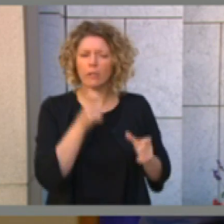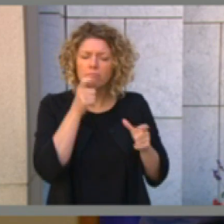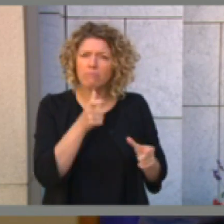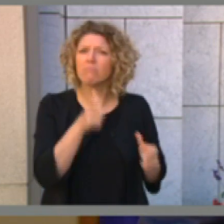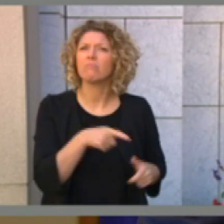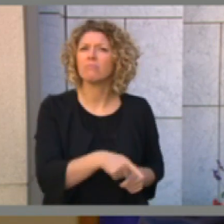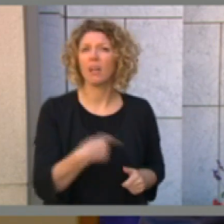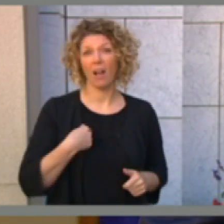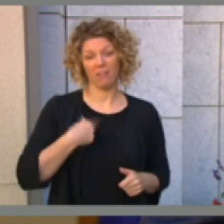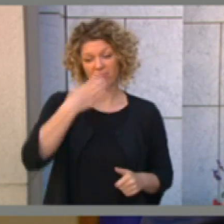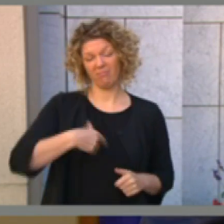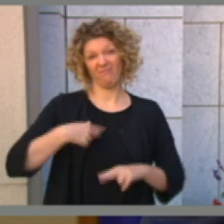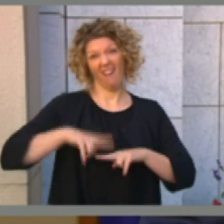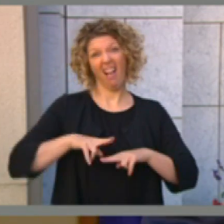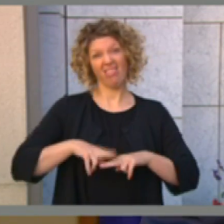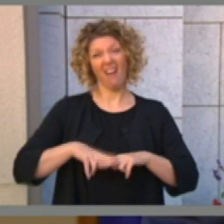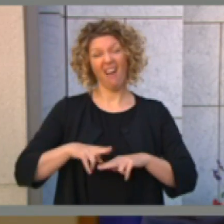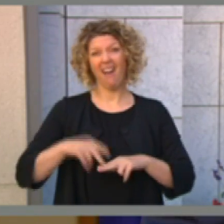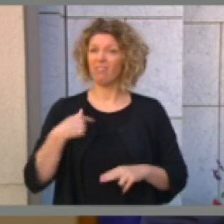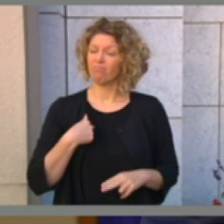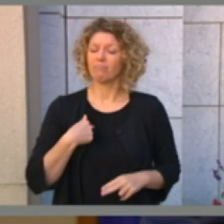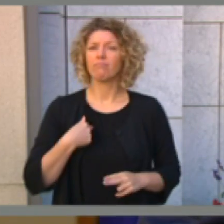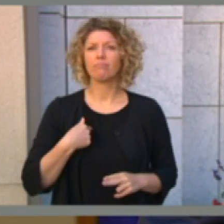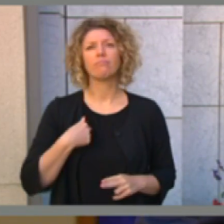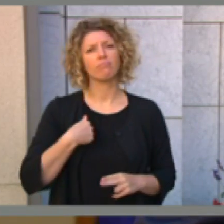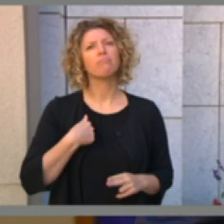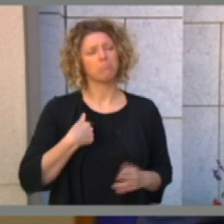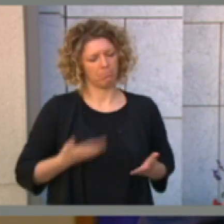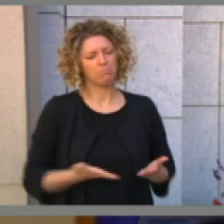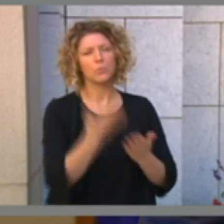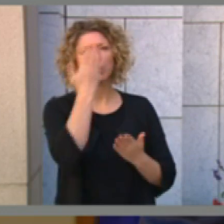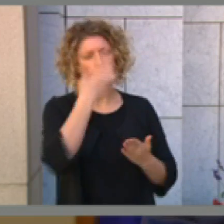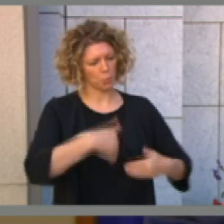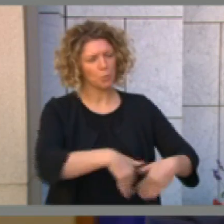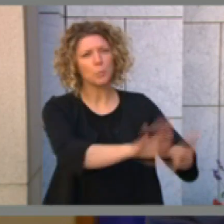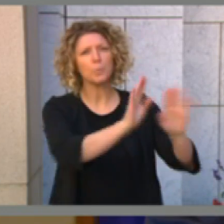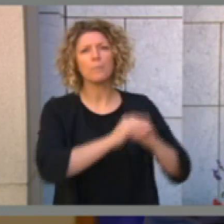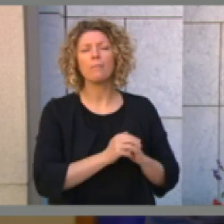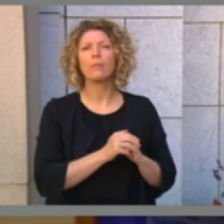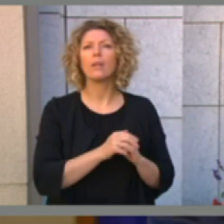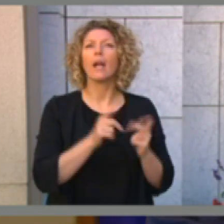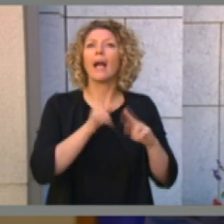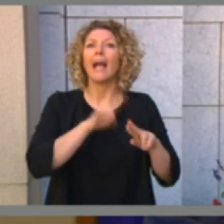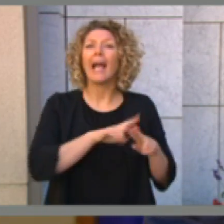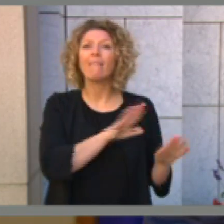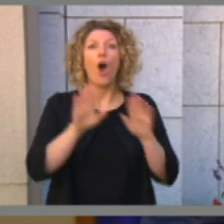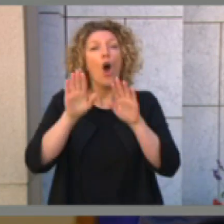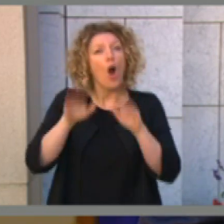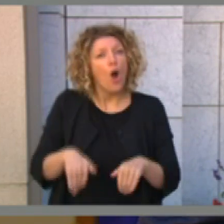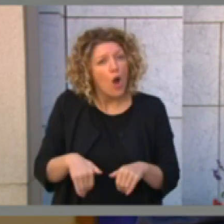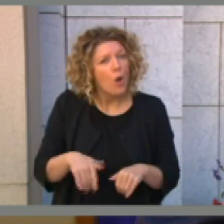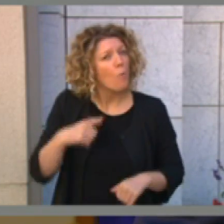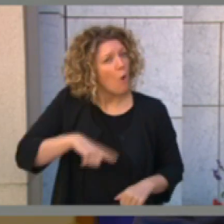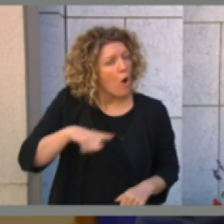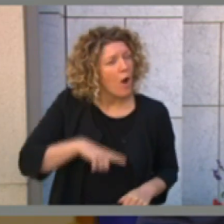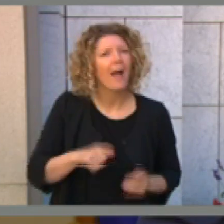that as a father, I'm happy for my kids to go to school. There's only one reason your kids shouldn't be going to school, and that